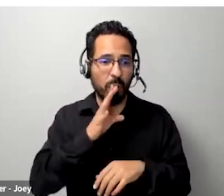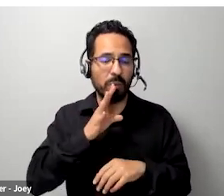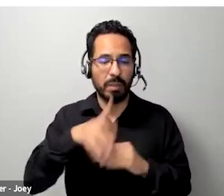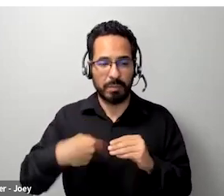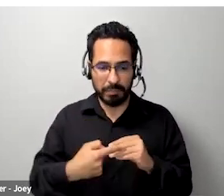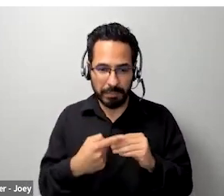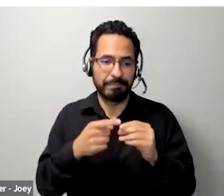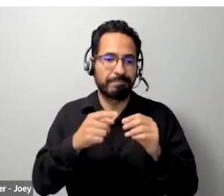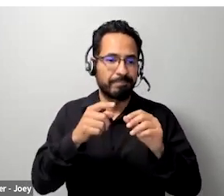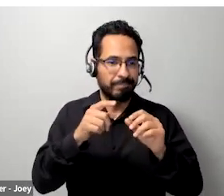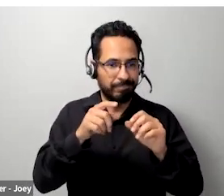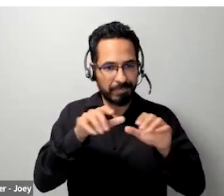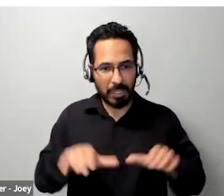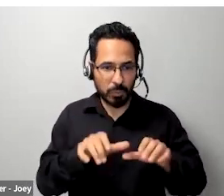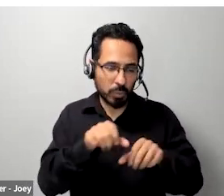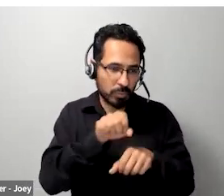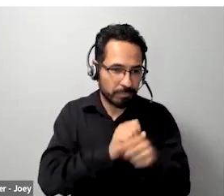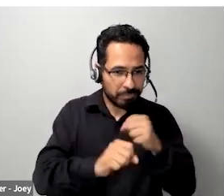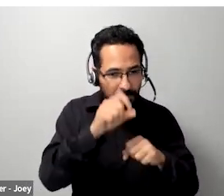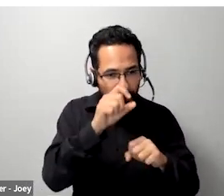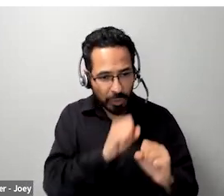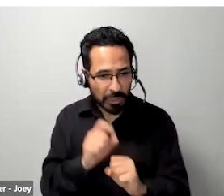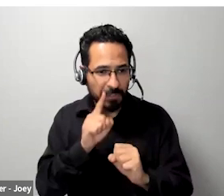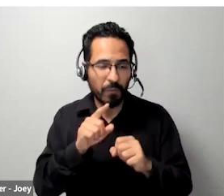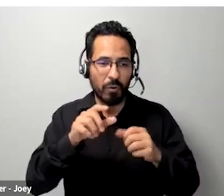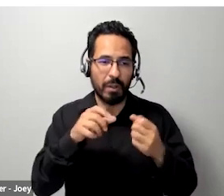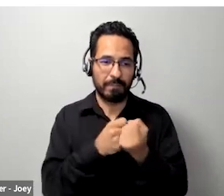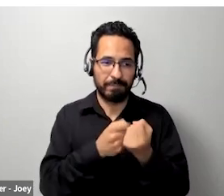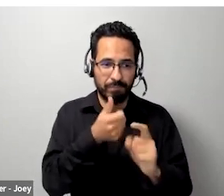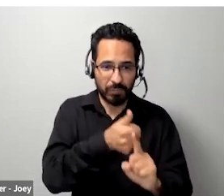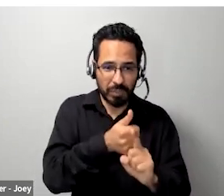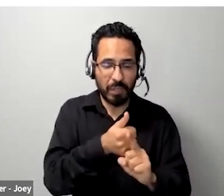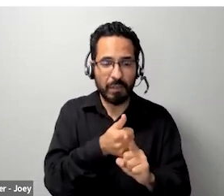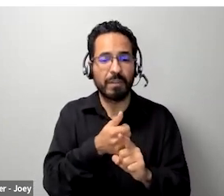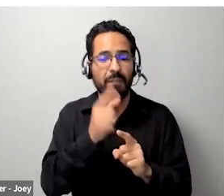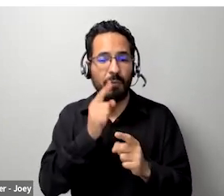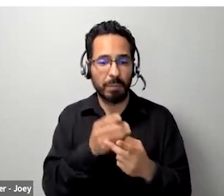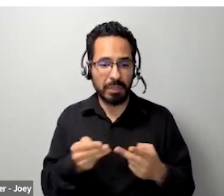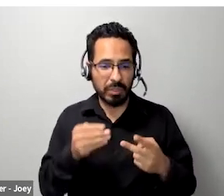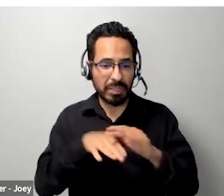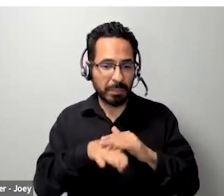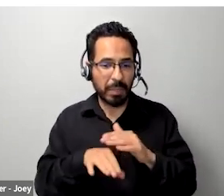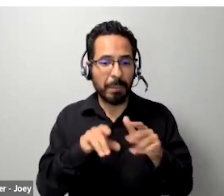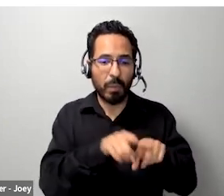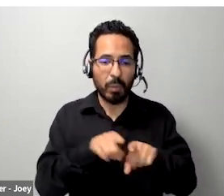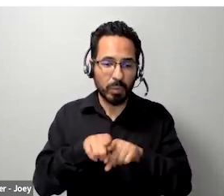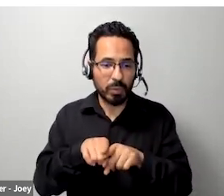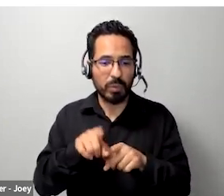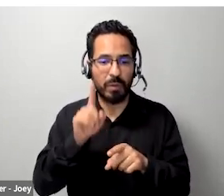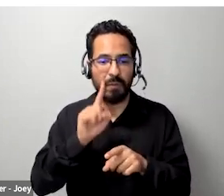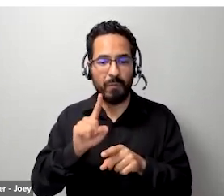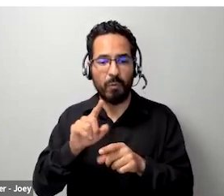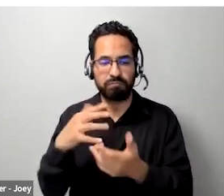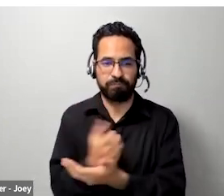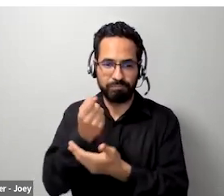strategies to help you advocate for yourself, optimize your materials for accessibility, and identify inclusive employers.